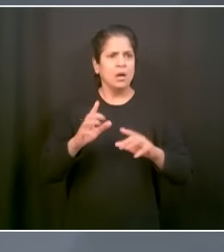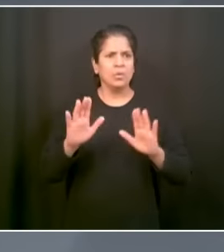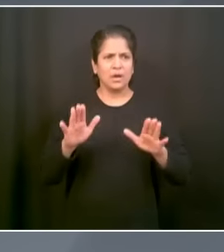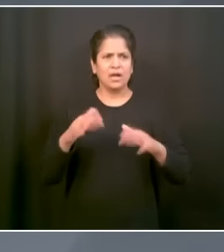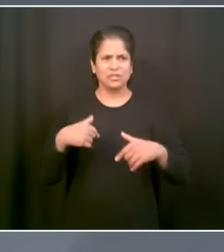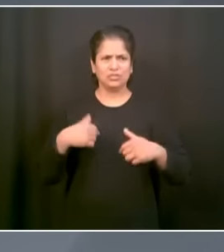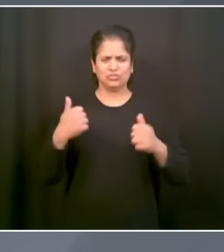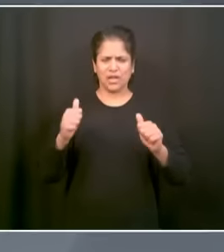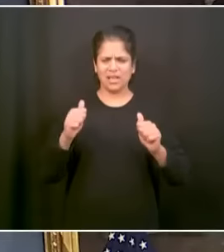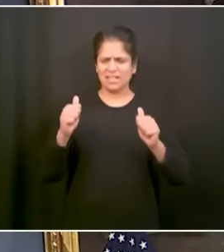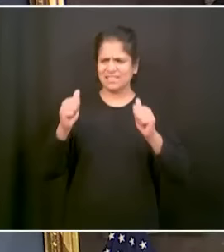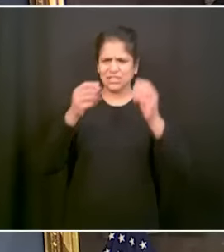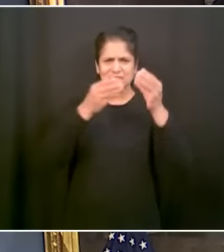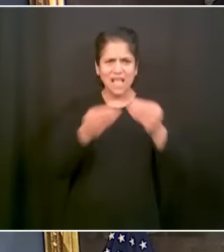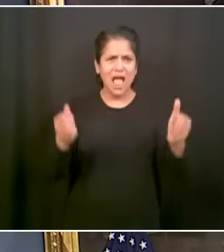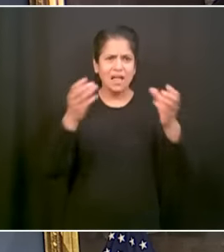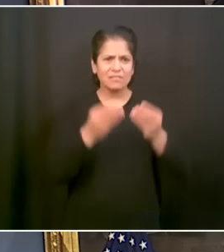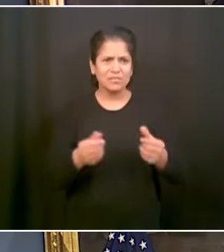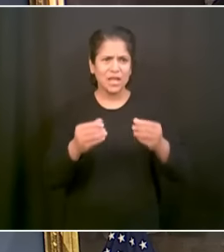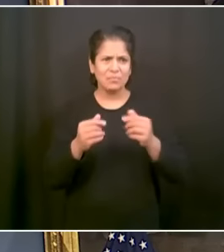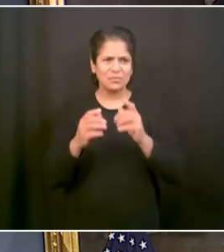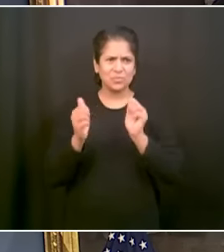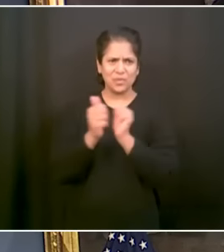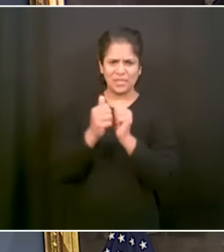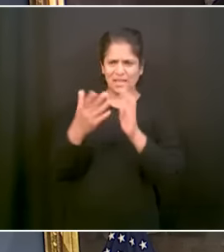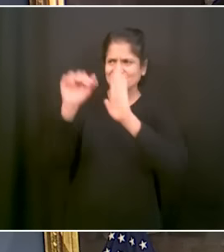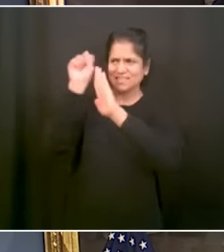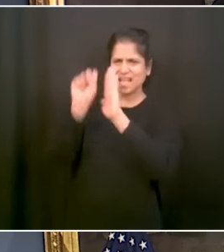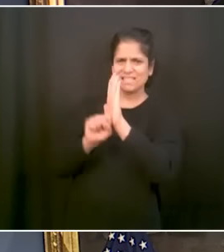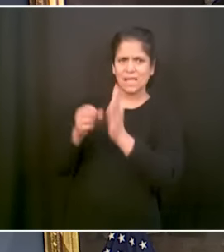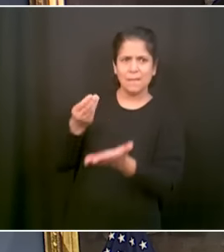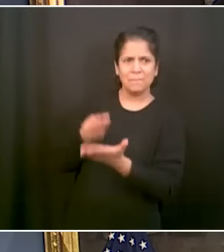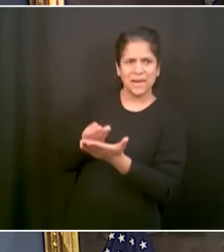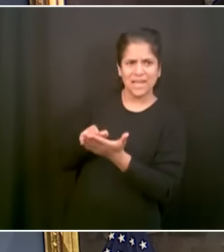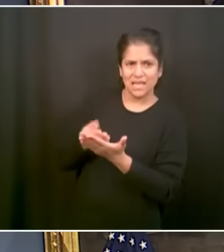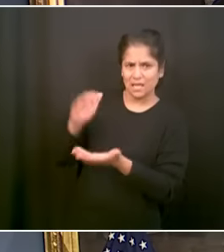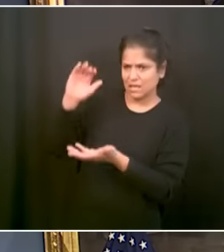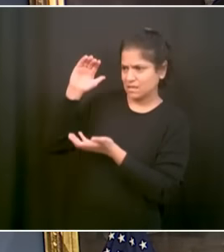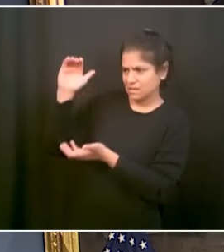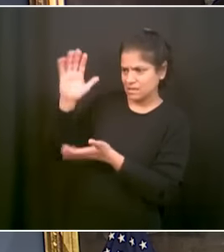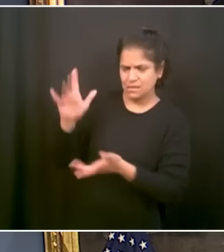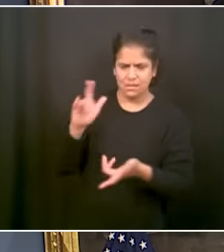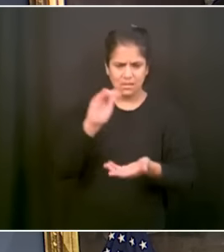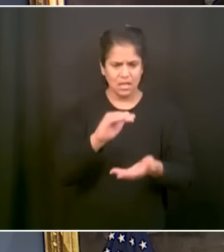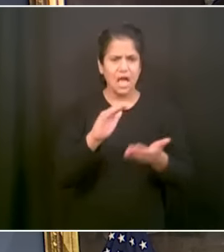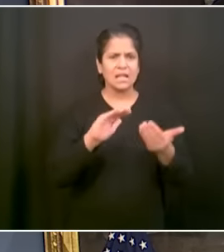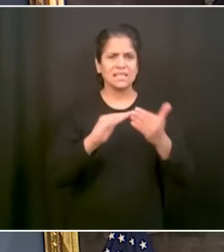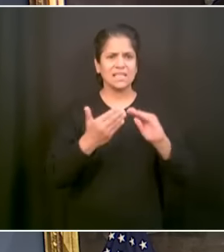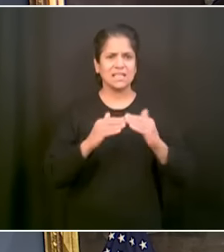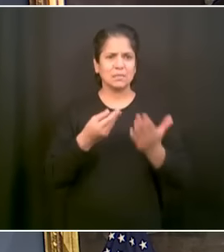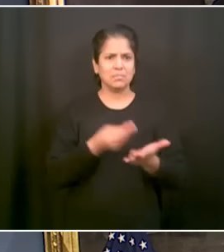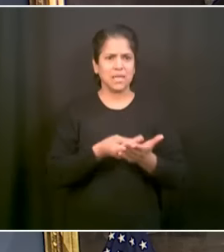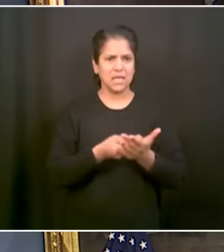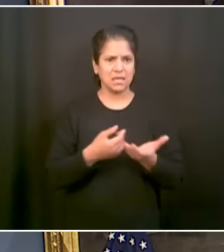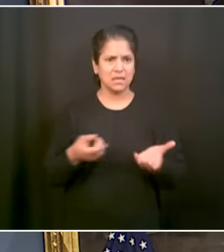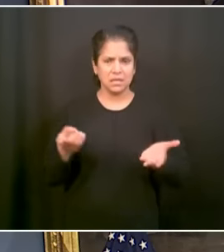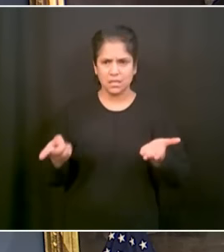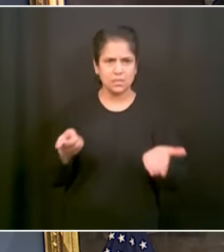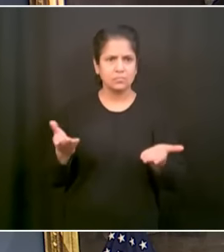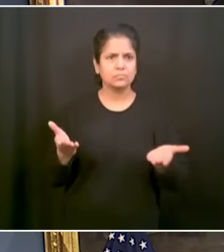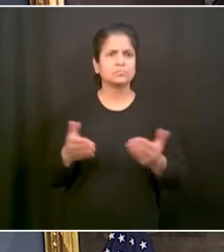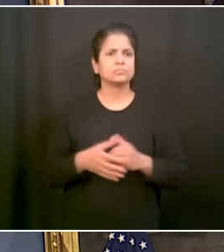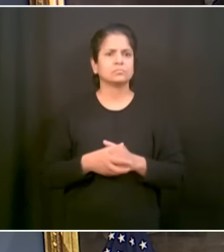deserved. Yeah, we'll go Jeff right here. Hey, Mayor. I'm wondering about the wisdom of calling on higher taxes for